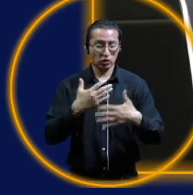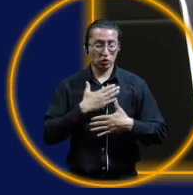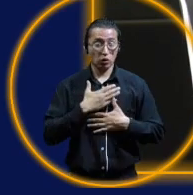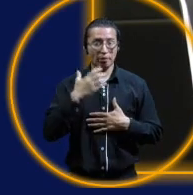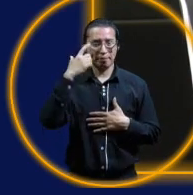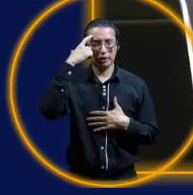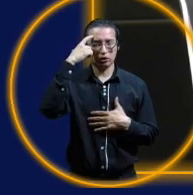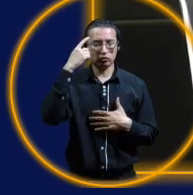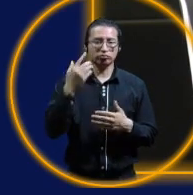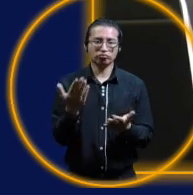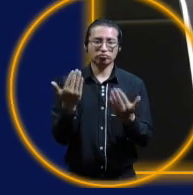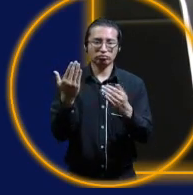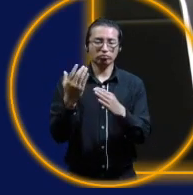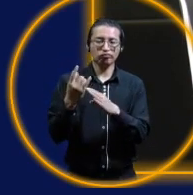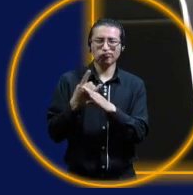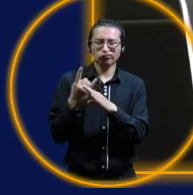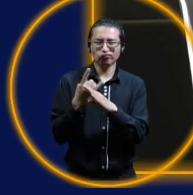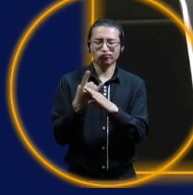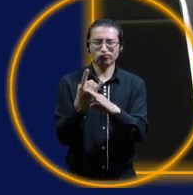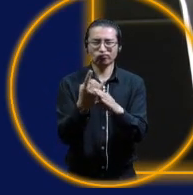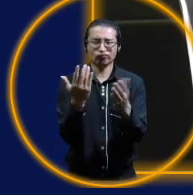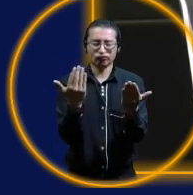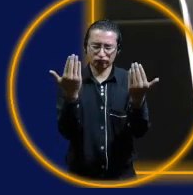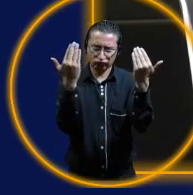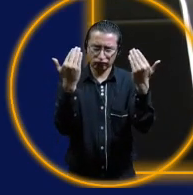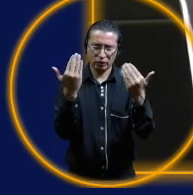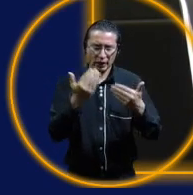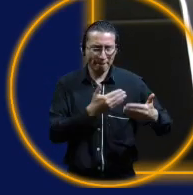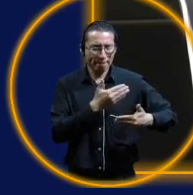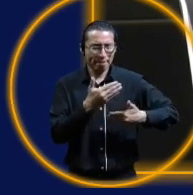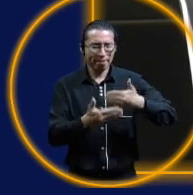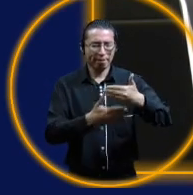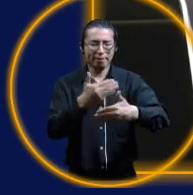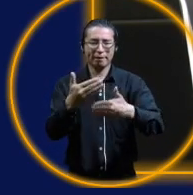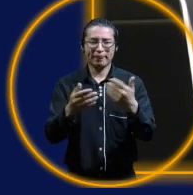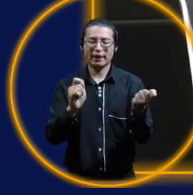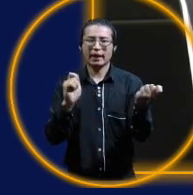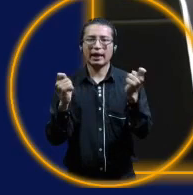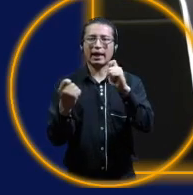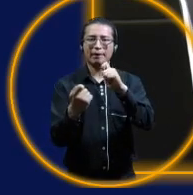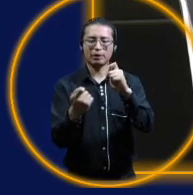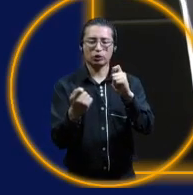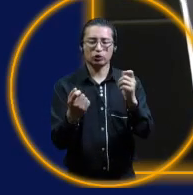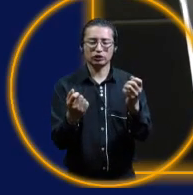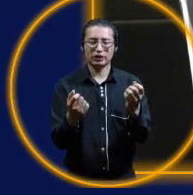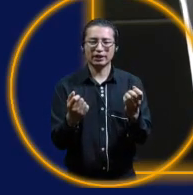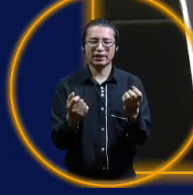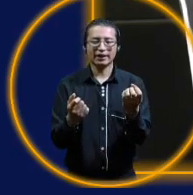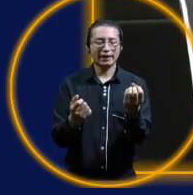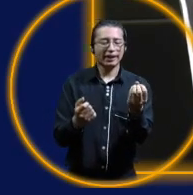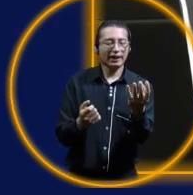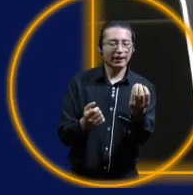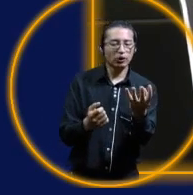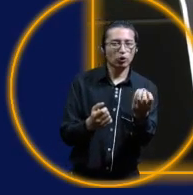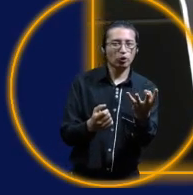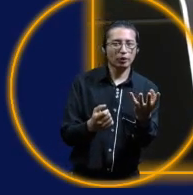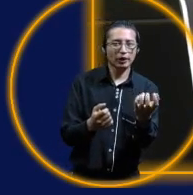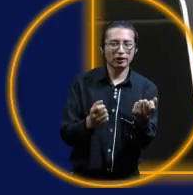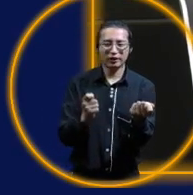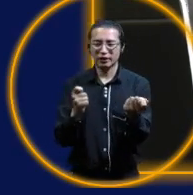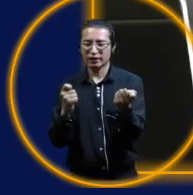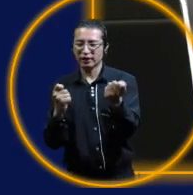that quantity to quality to motivation to passion cycle. Yeah,